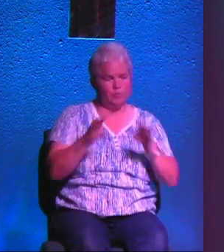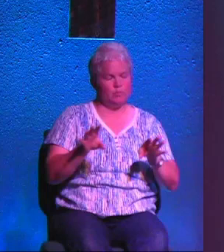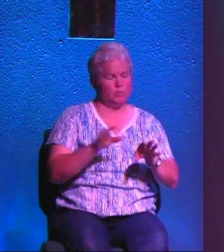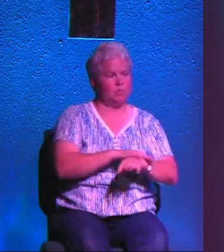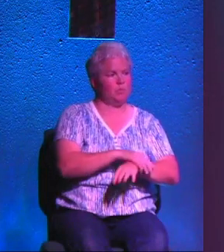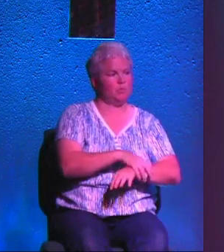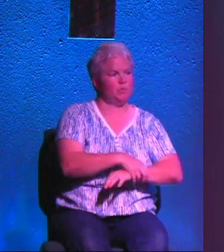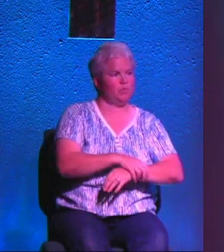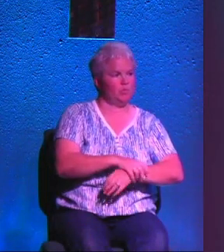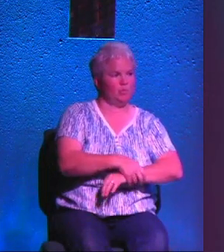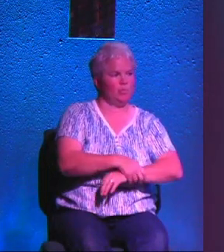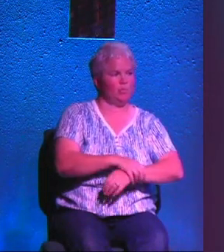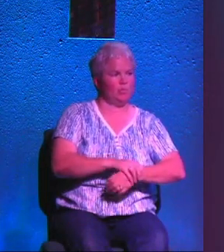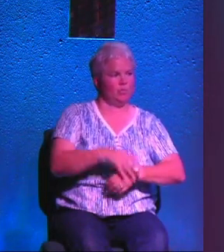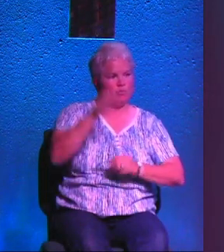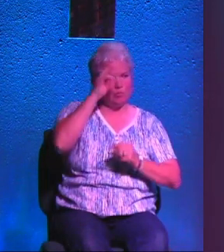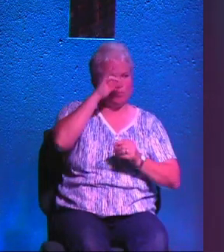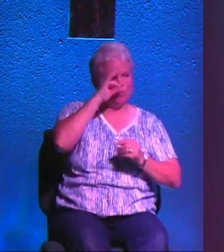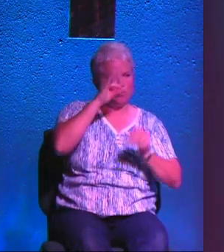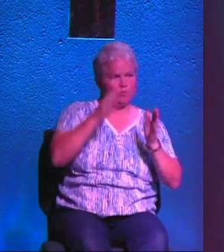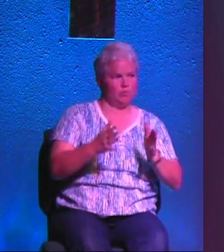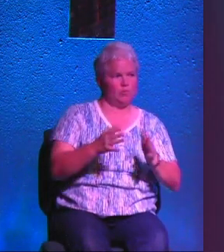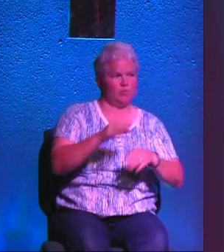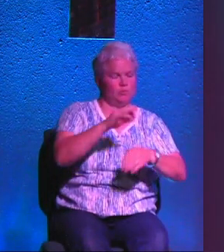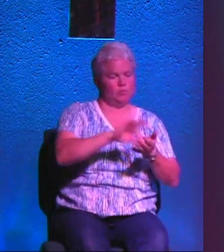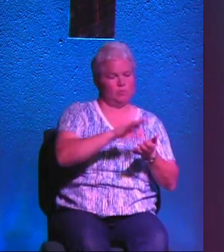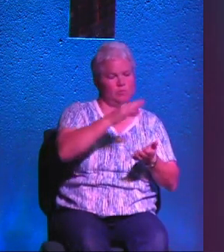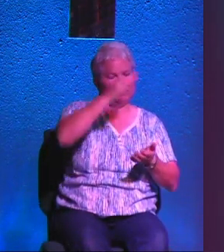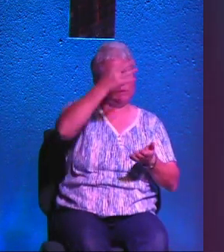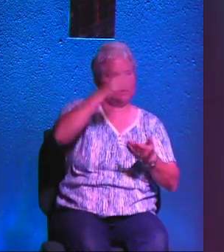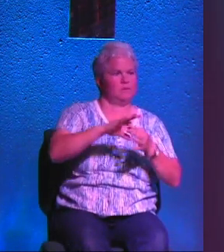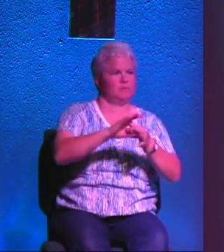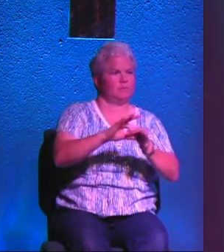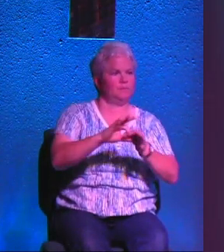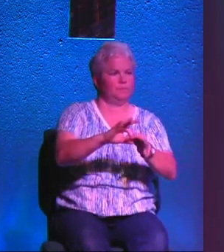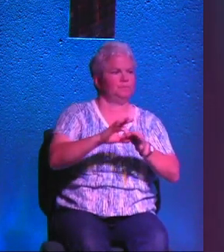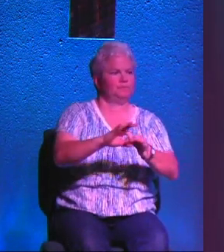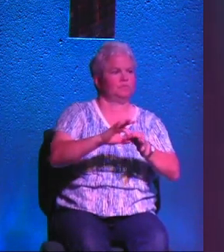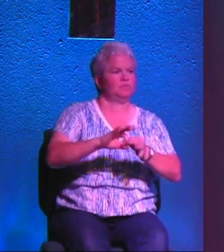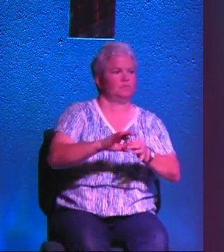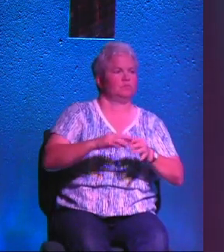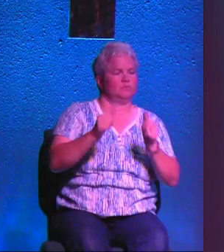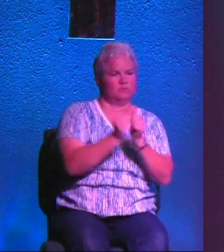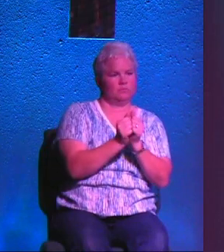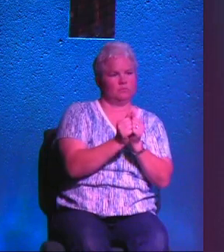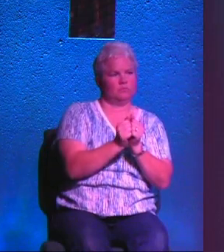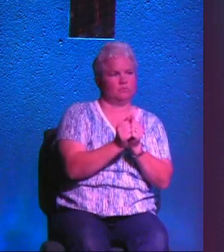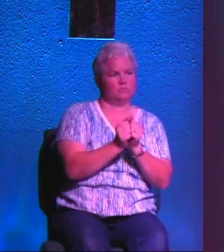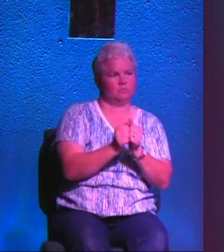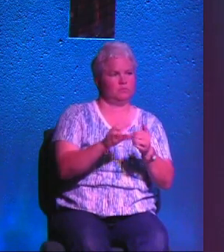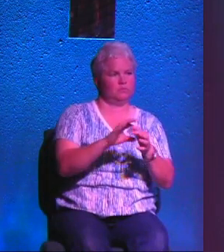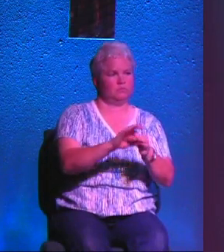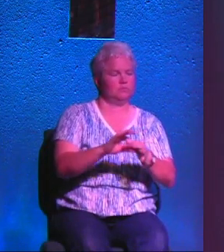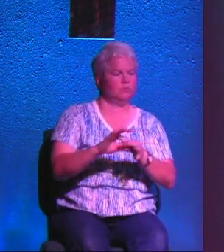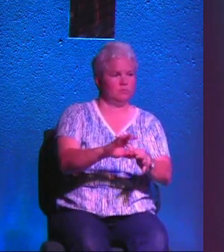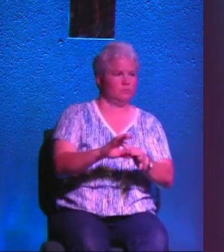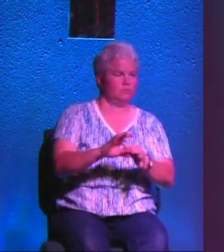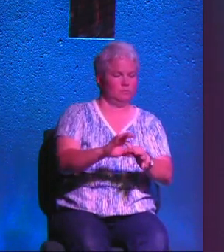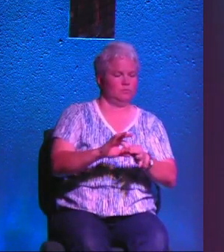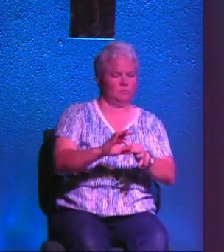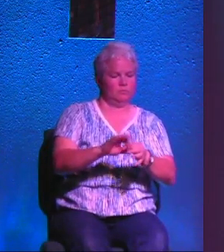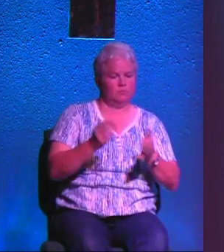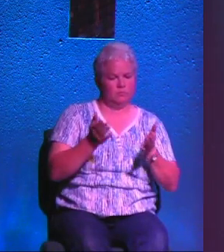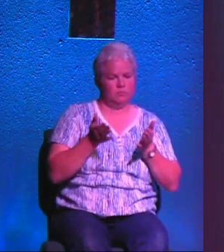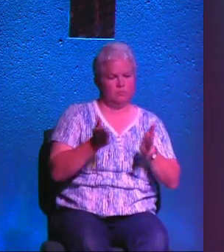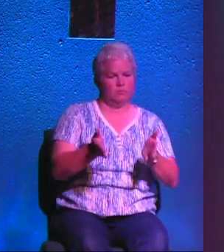he bestows upon that is the fruit of the Spirit. It's the relationship with him, but it's also the relationship that